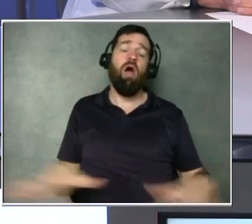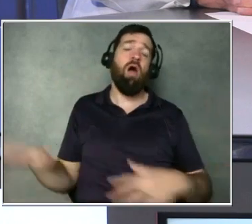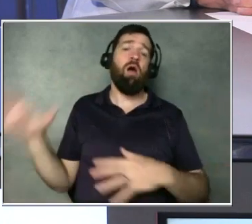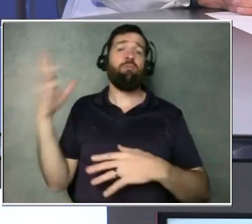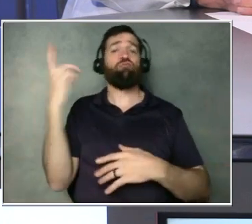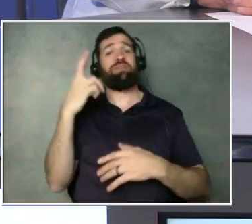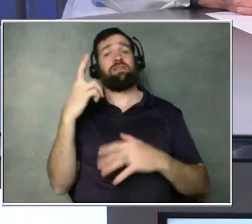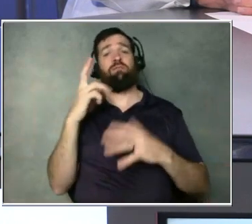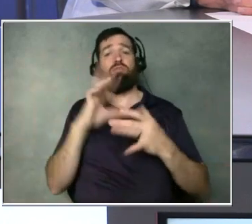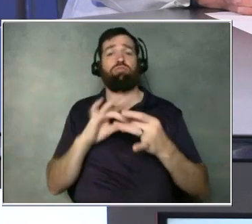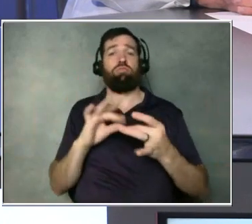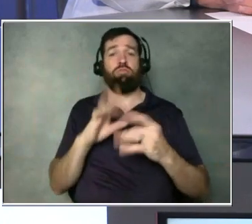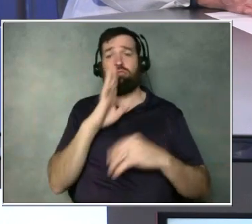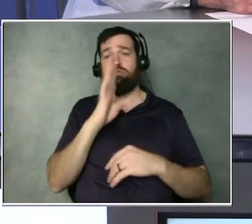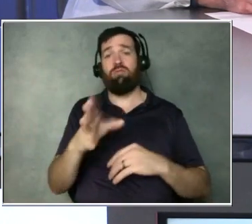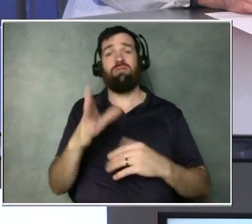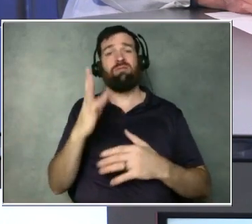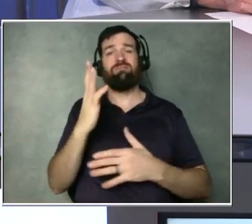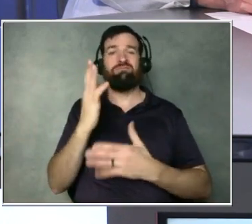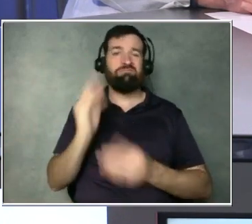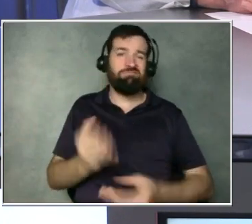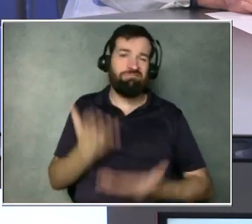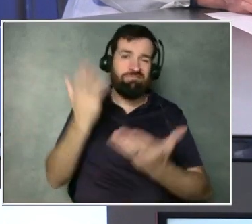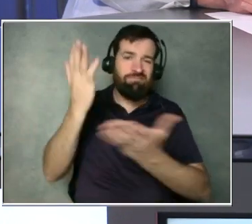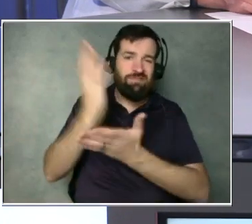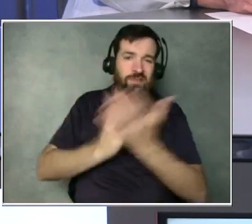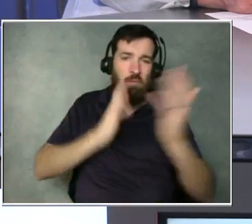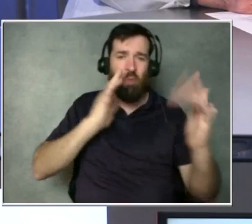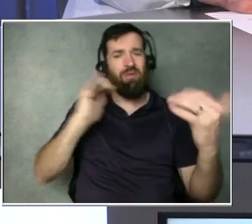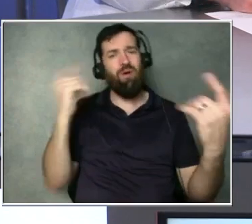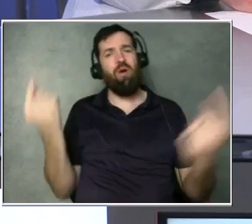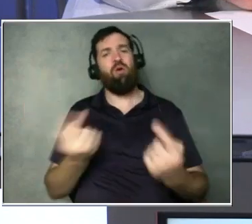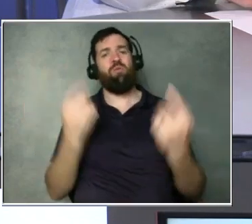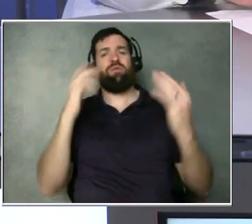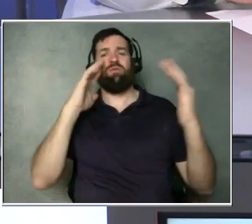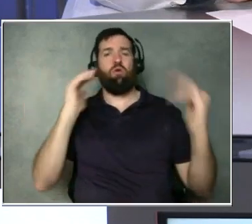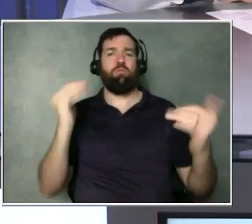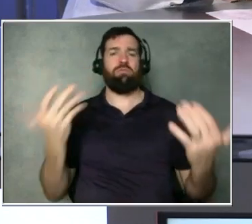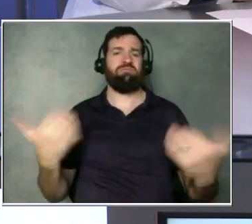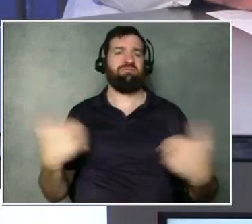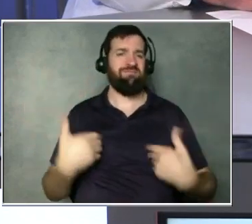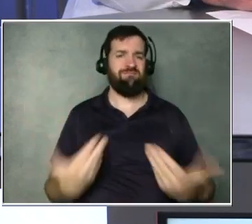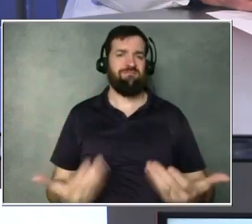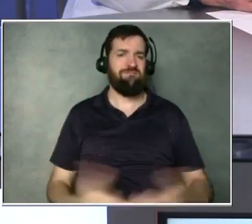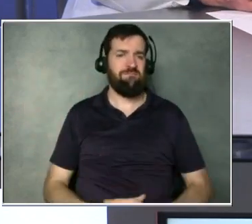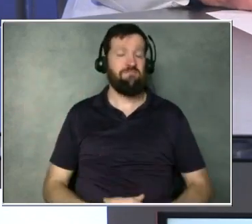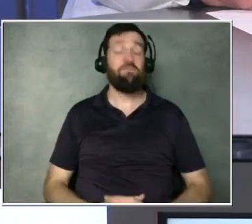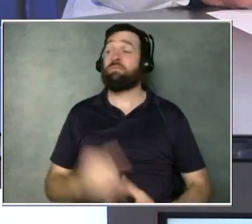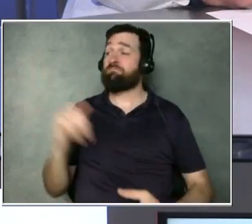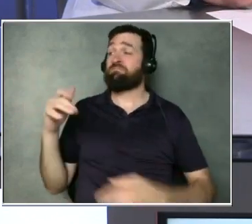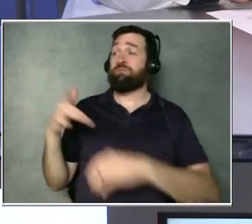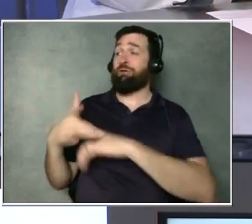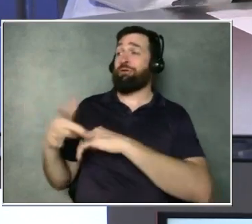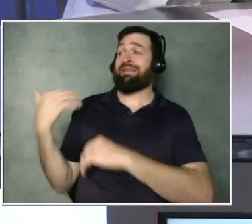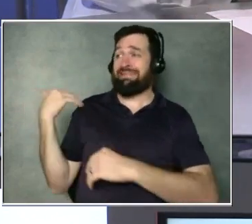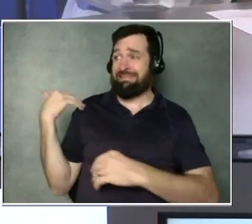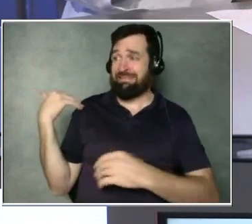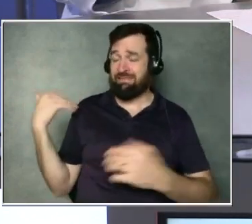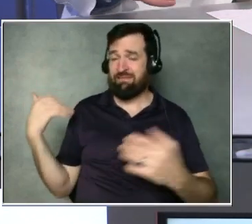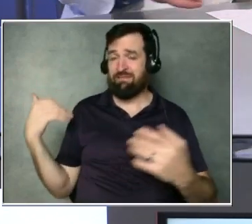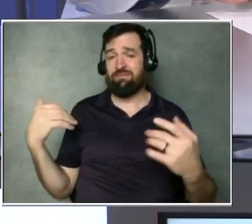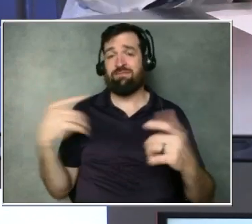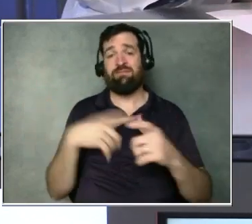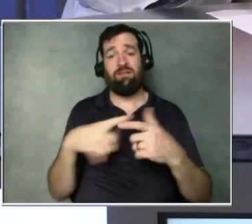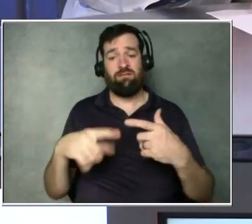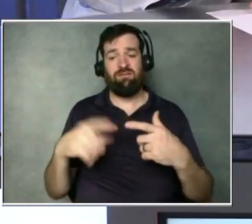most of all, to offer some hope, because there was always hope. Yeah, absolutely. And I think there was early on, and then we heard, even a few